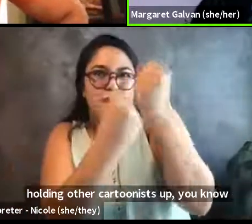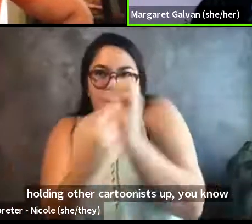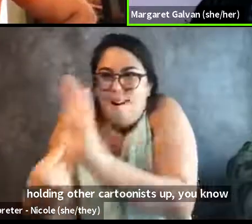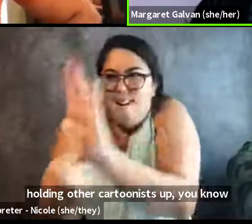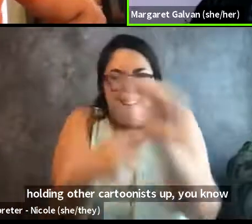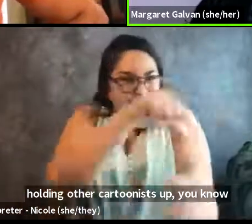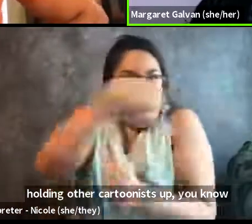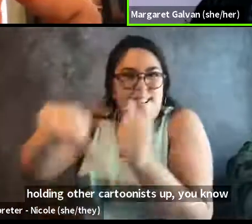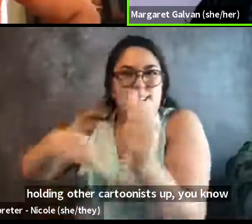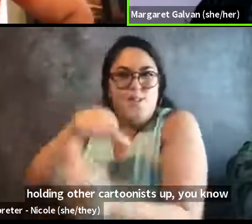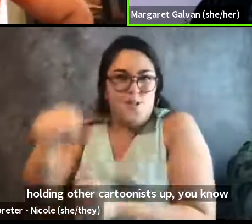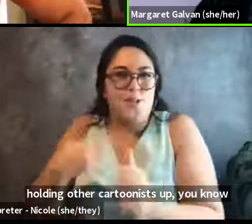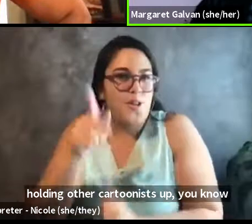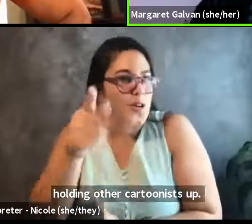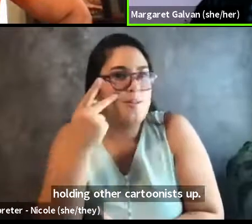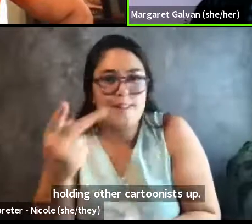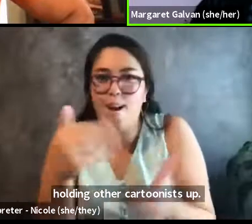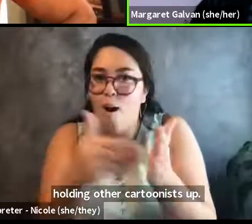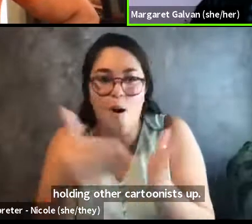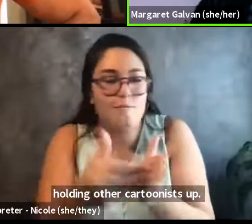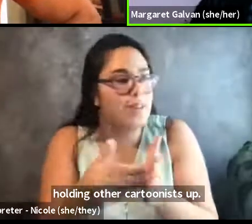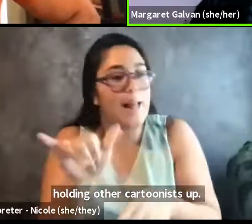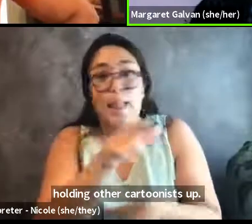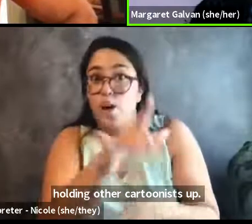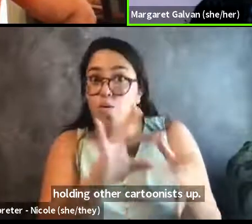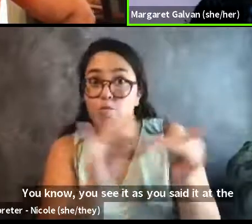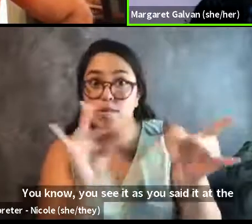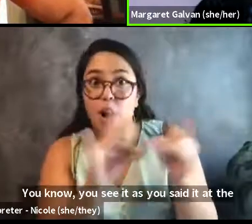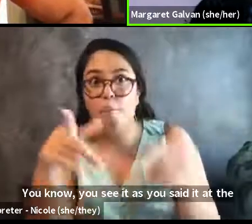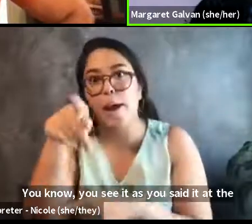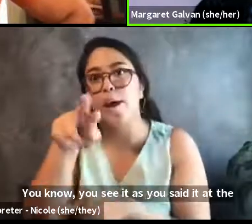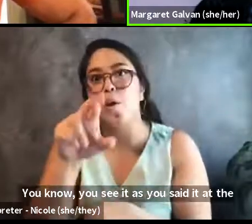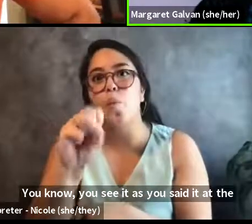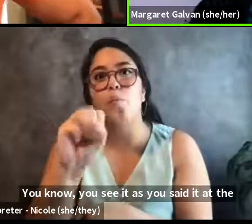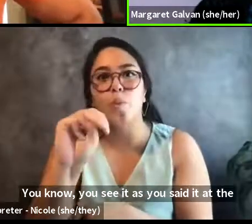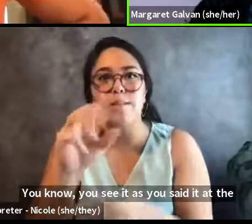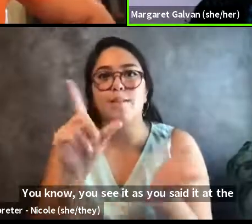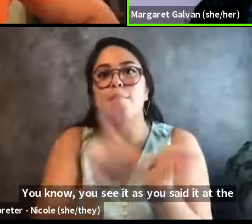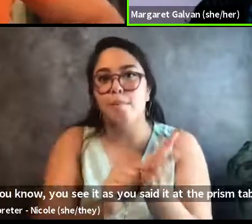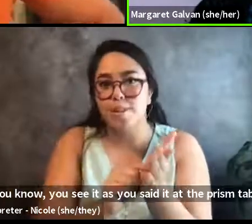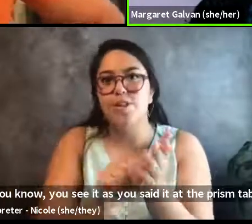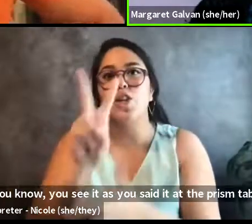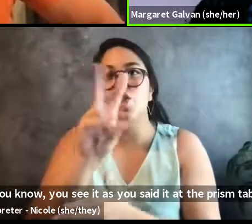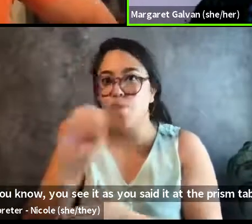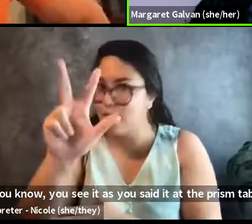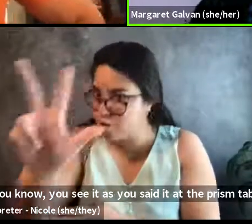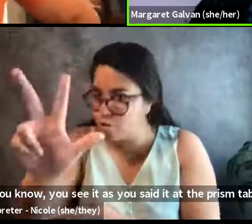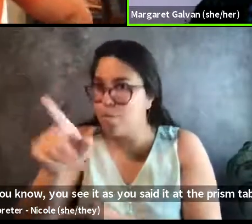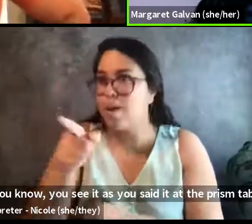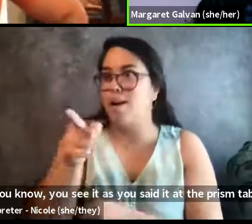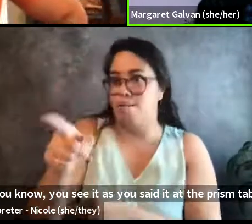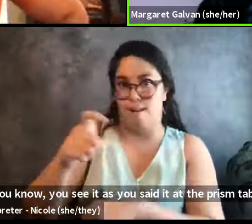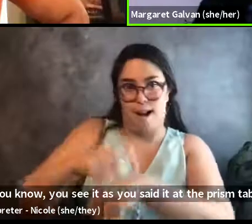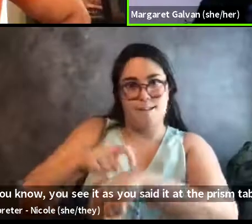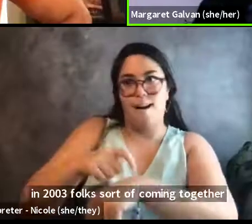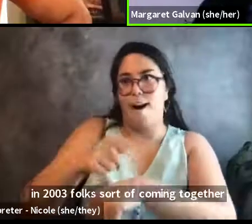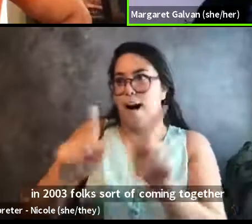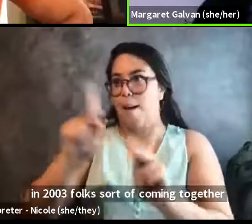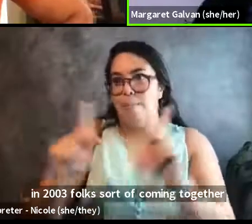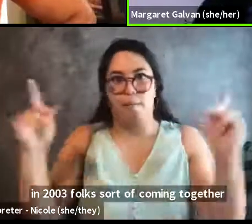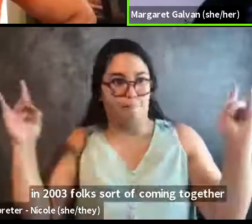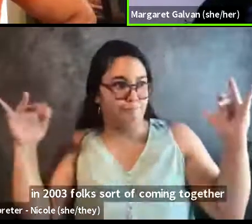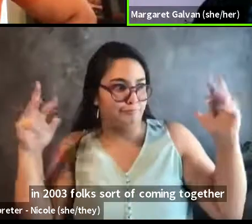know, you see it, uh, as you said, uh, at the prism table in 2003, folks sort of, um, coming together.